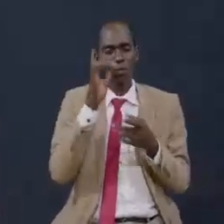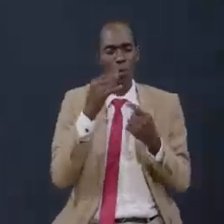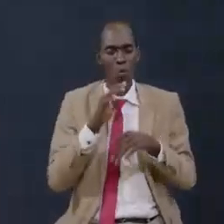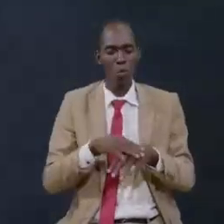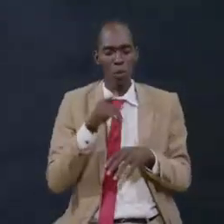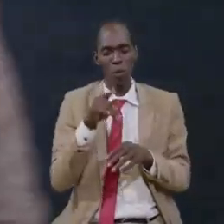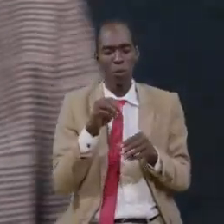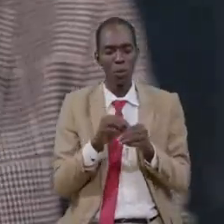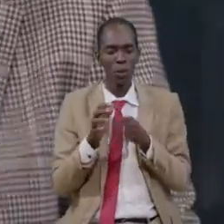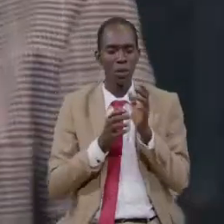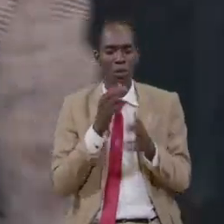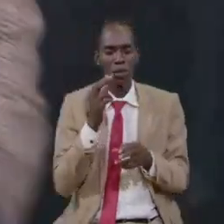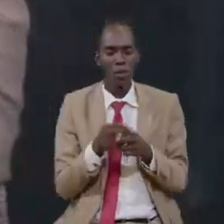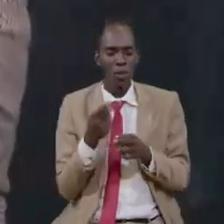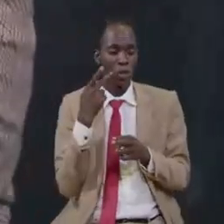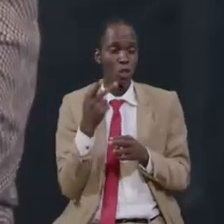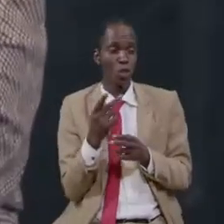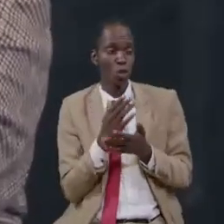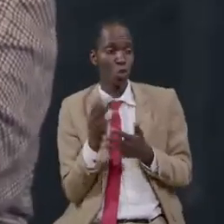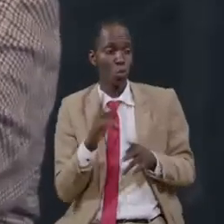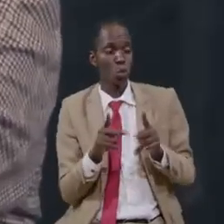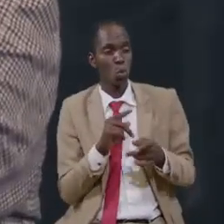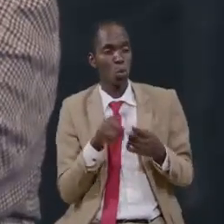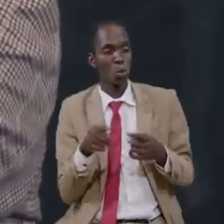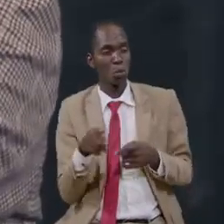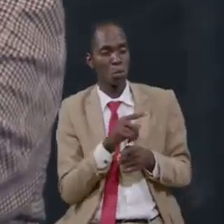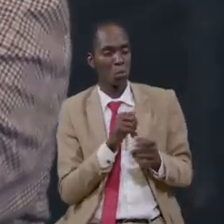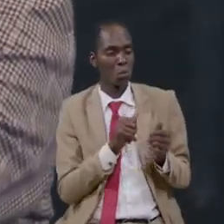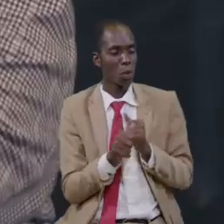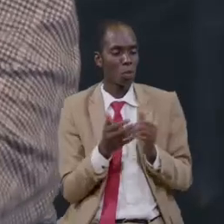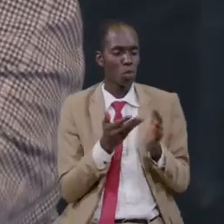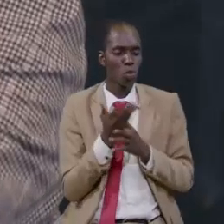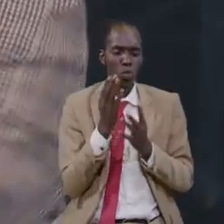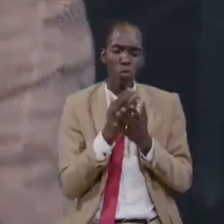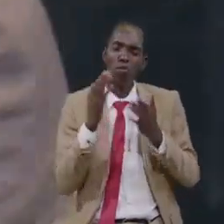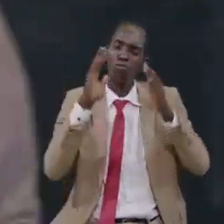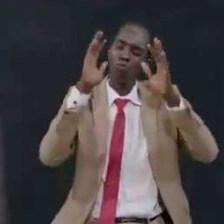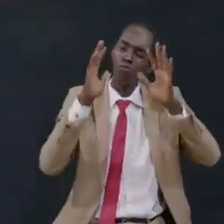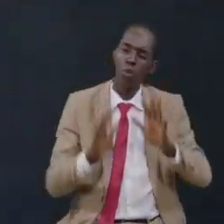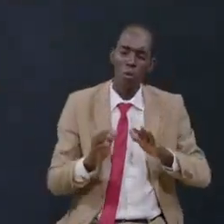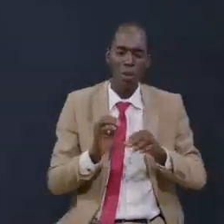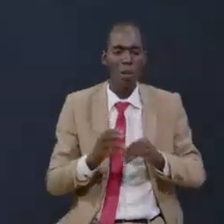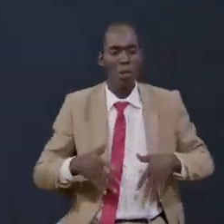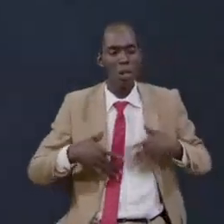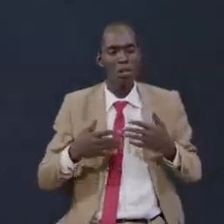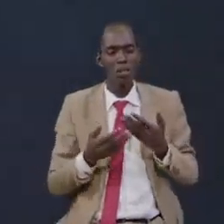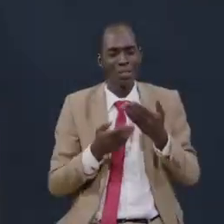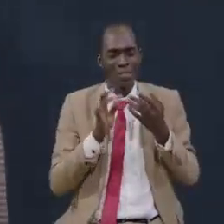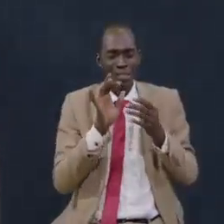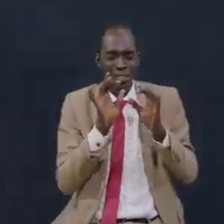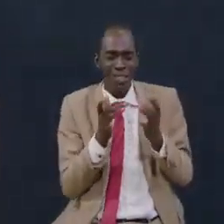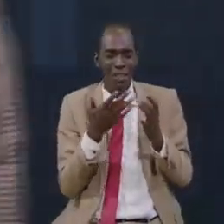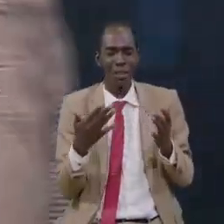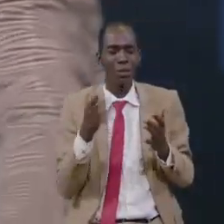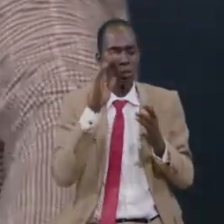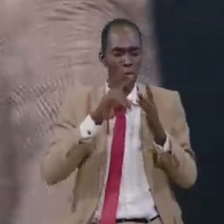through some things in life, every little thing makes them cry. Every little object